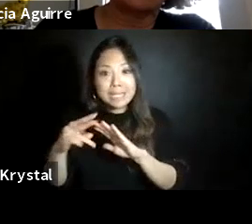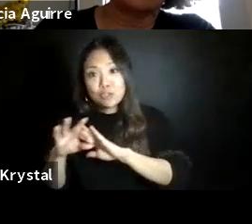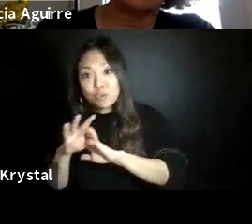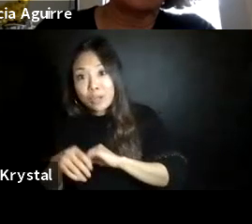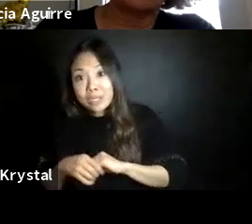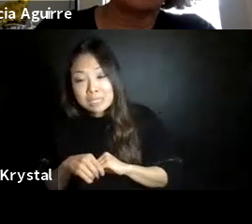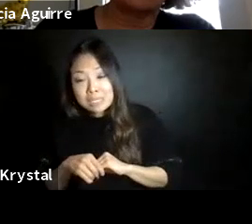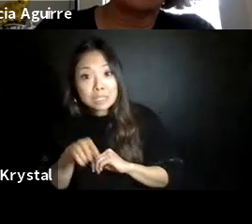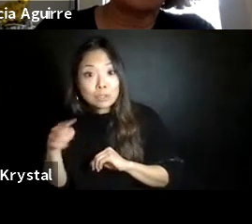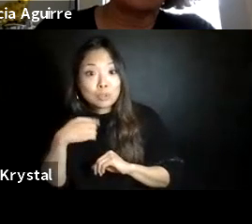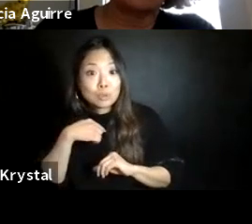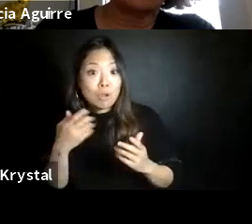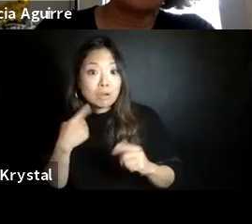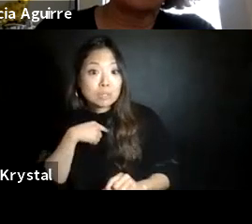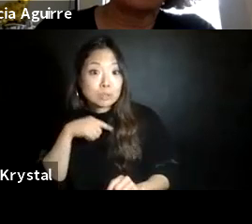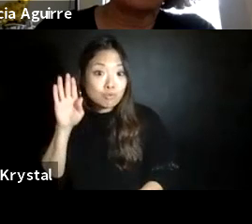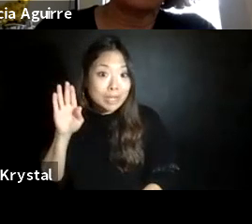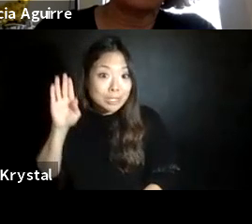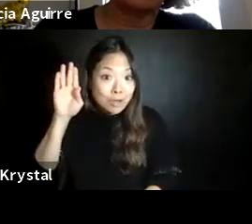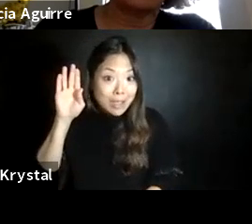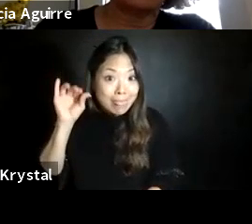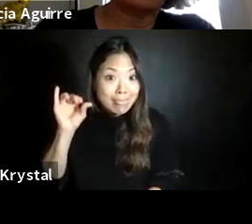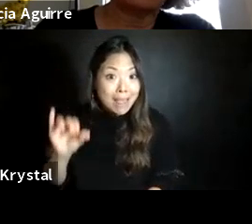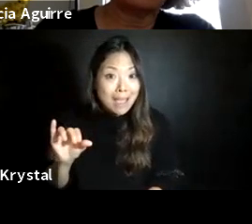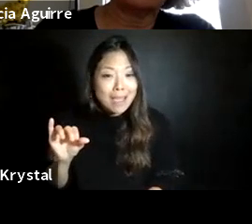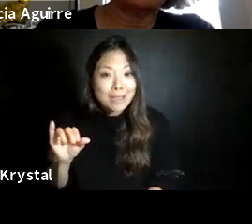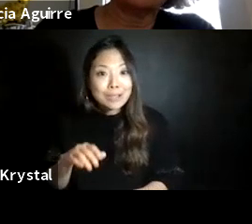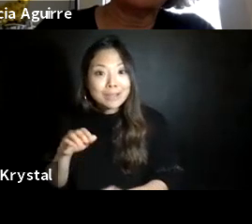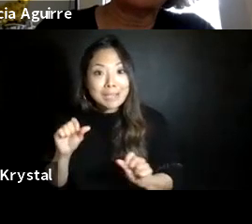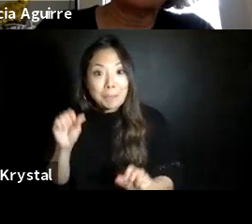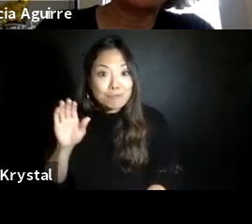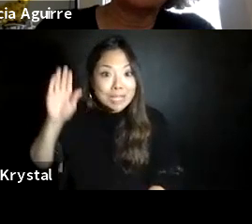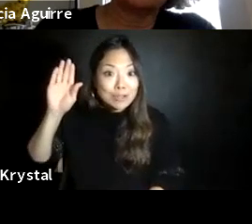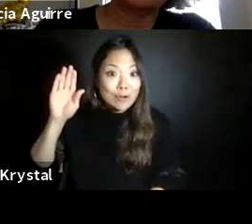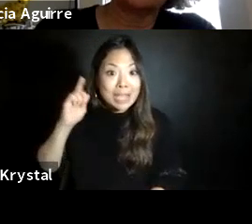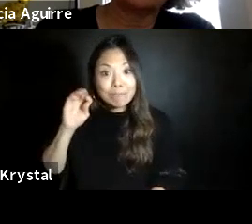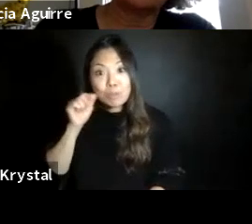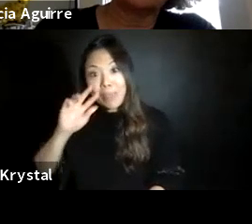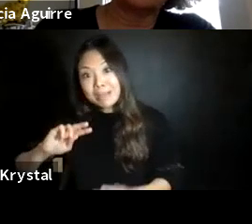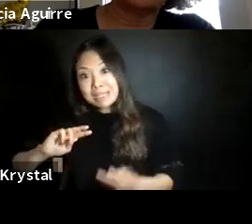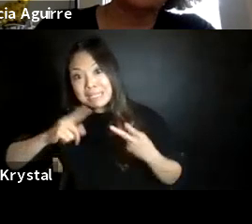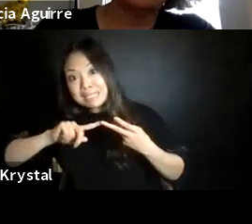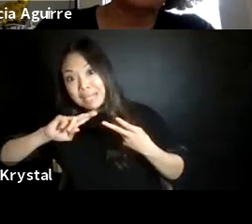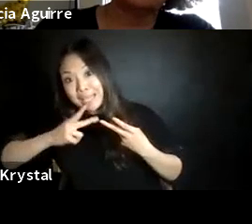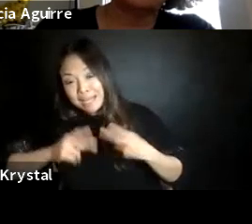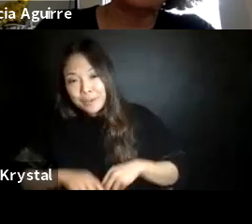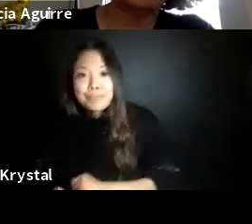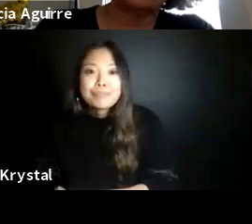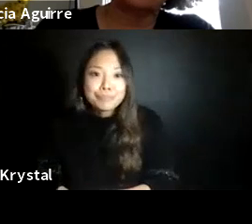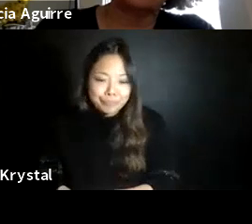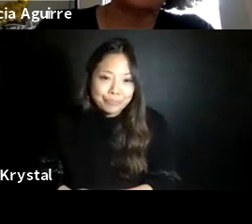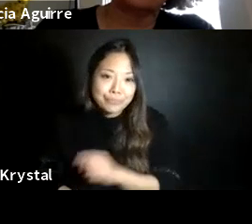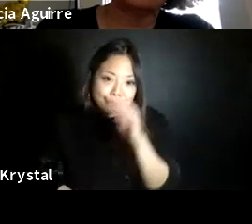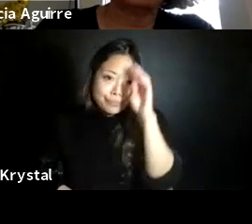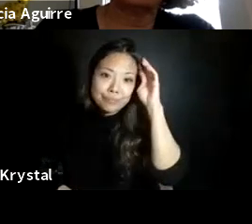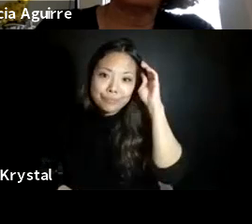our hands. So we can, and then raise our hands for the second. So let me say this. Is there an, because I'm looking